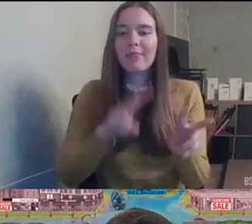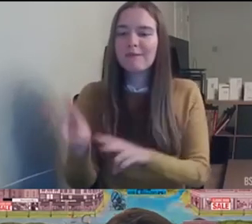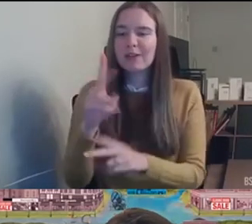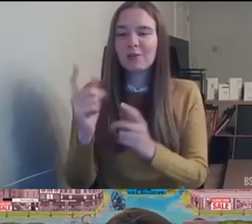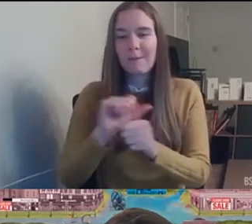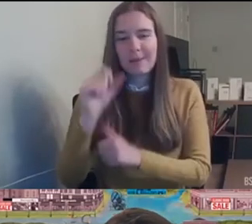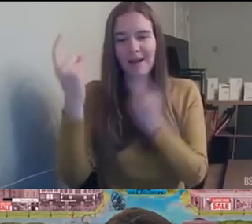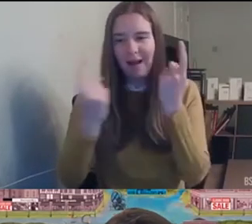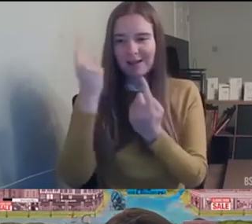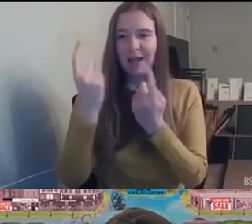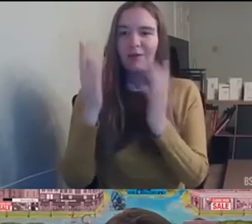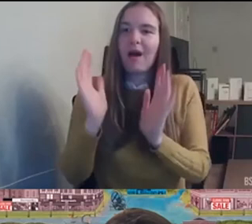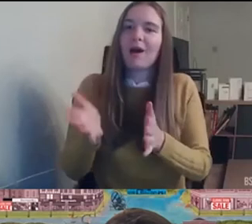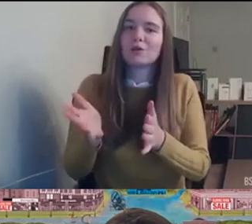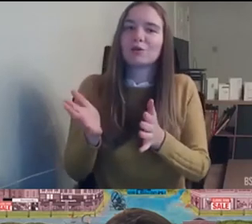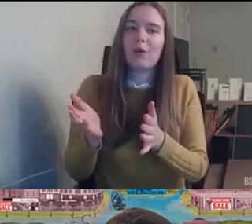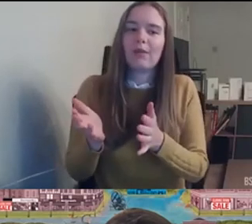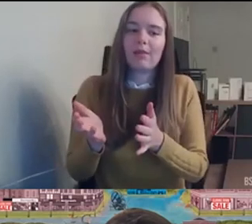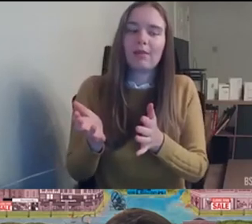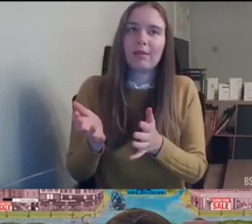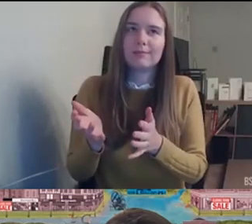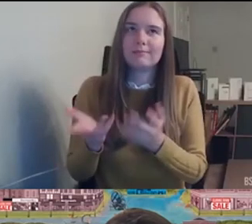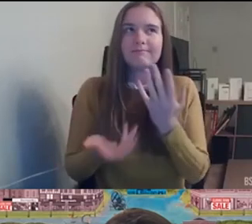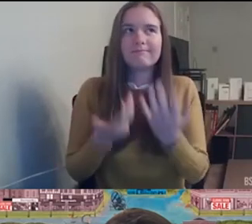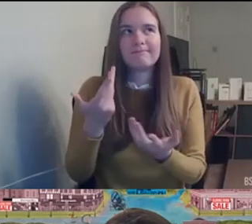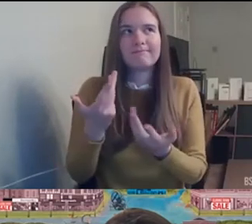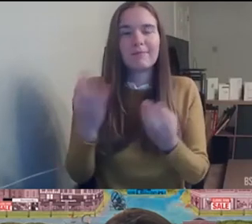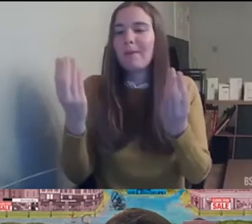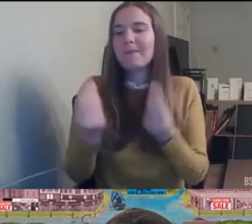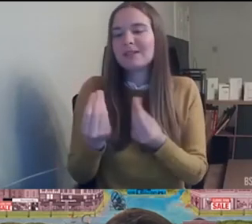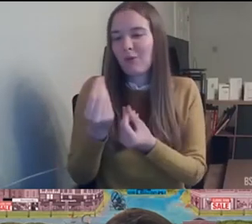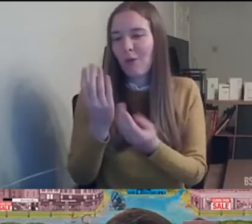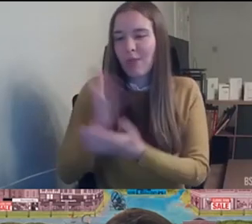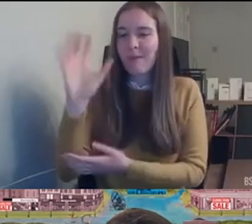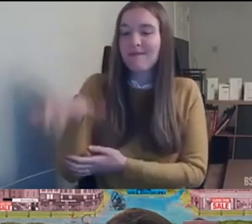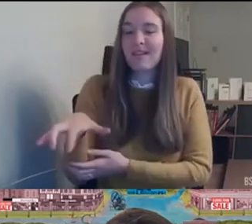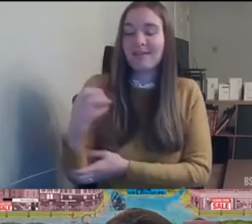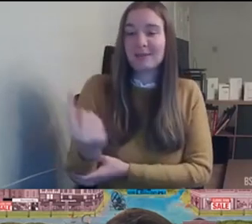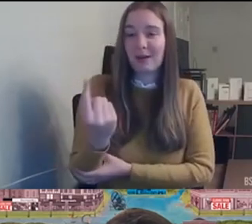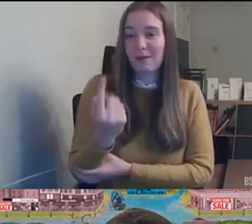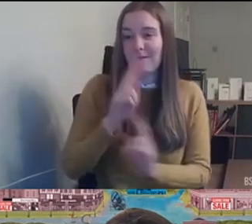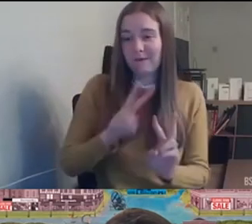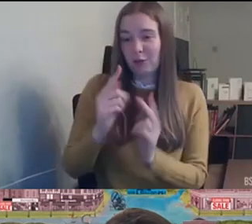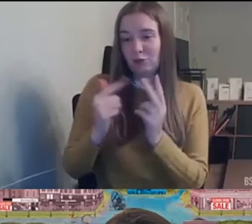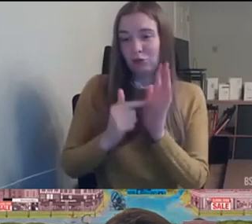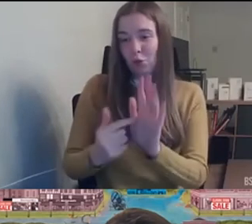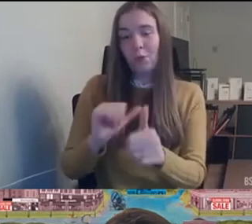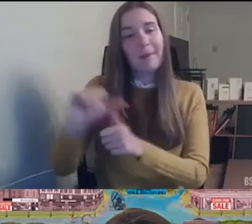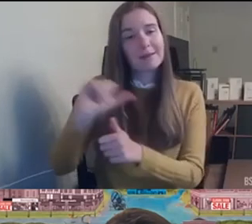actual, you know, materiality of the pavilion itself. But it's, you know, it's, it's quite